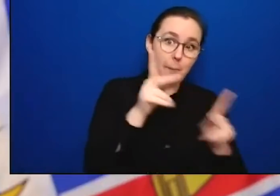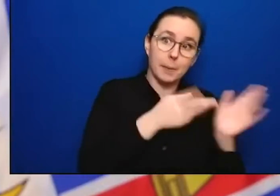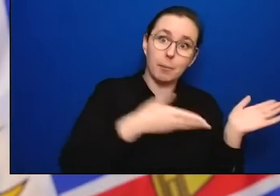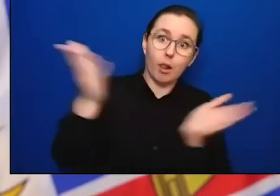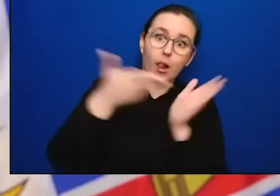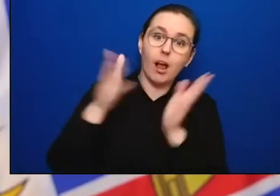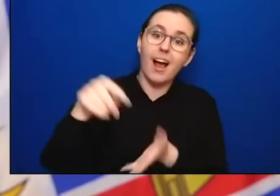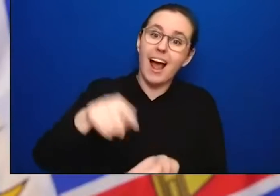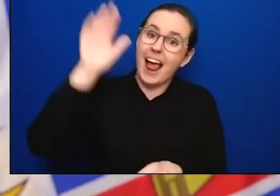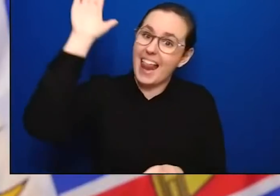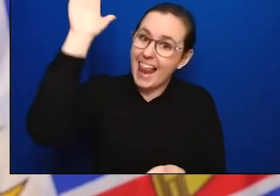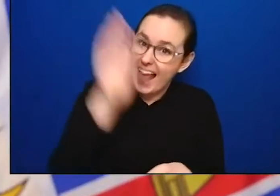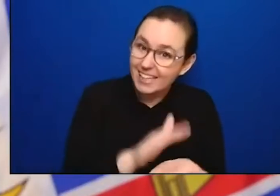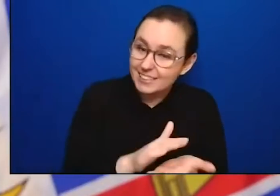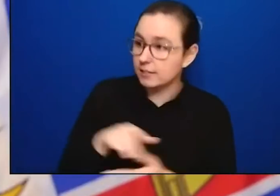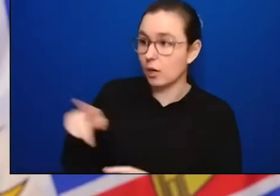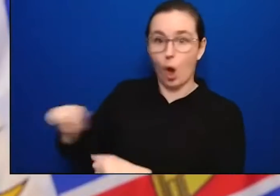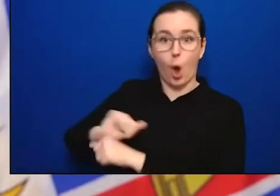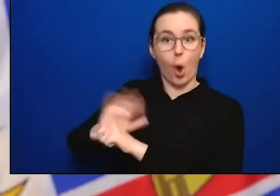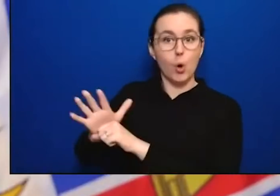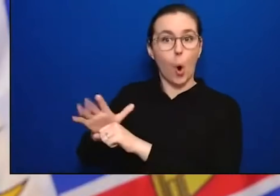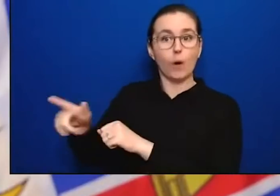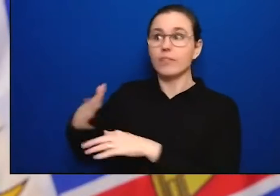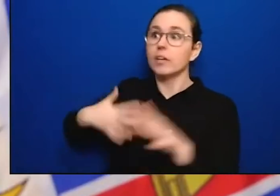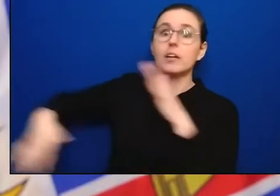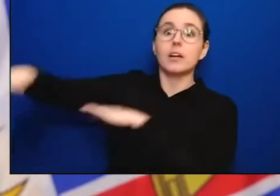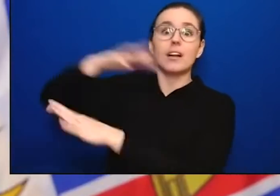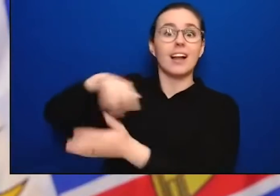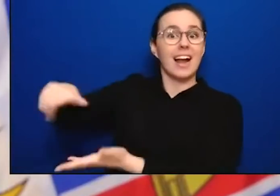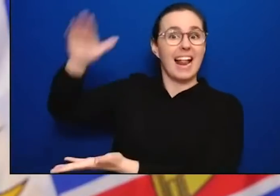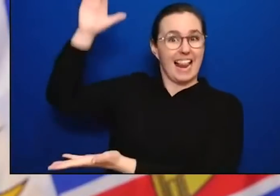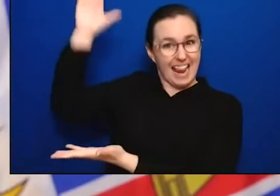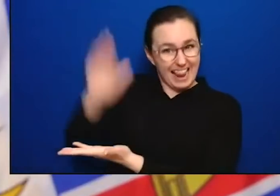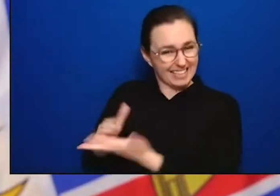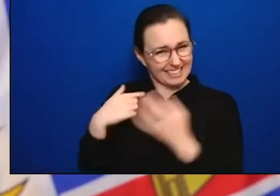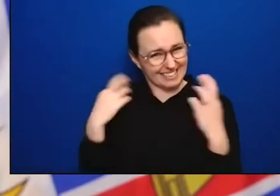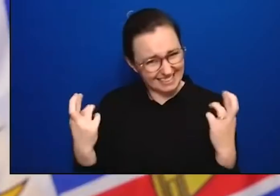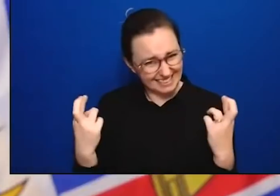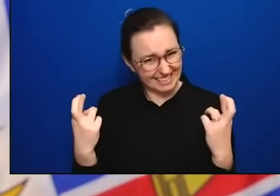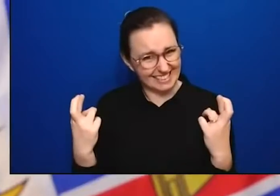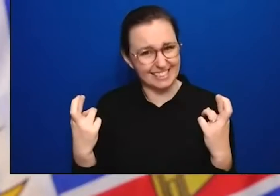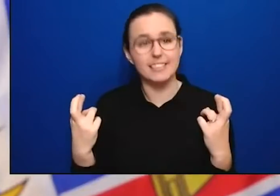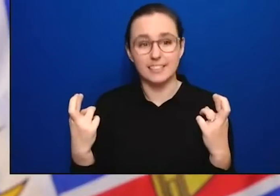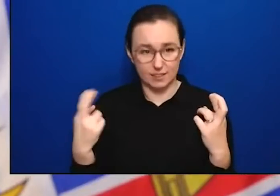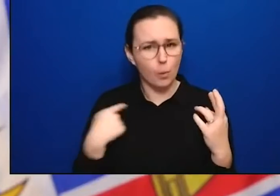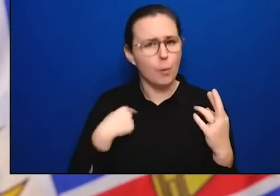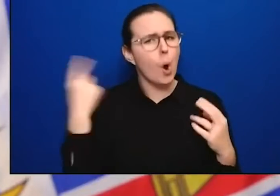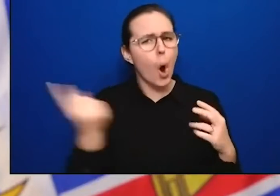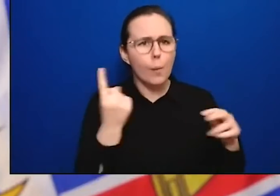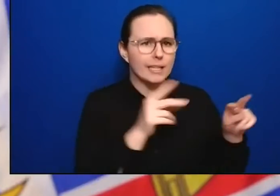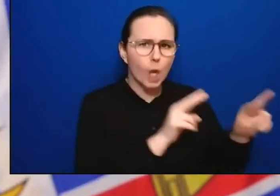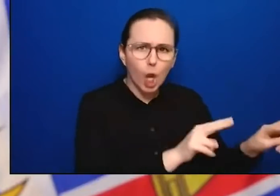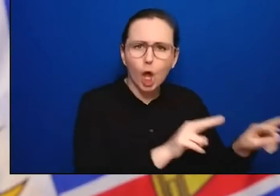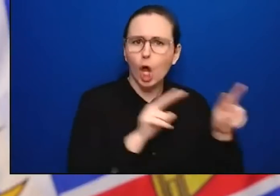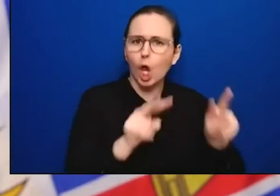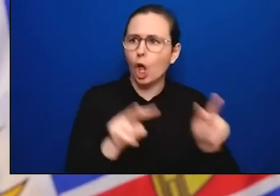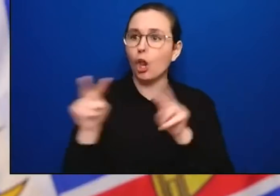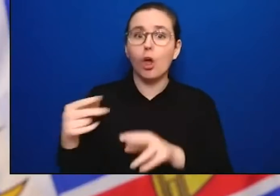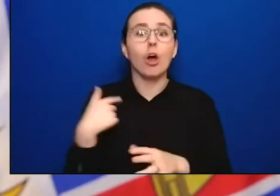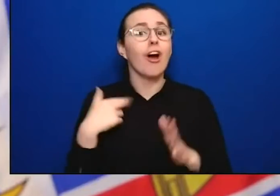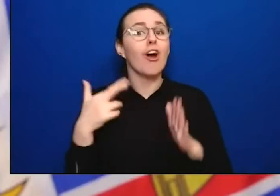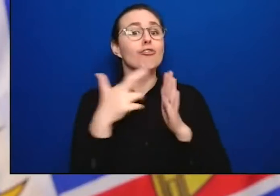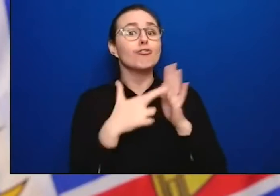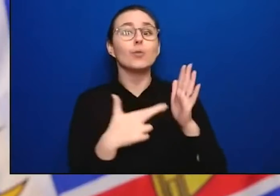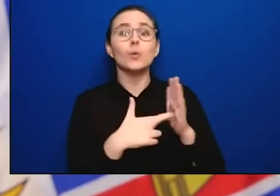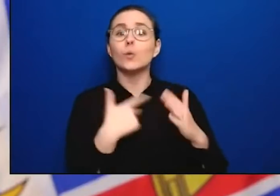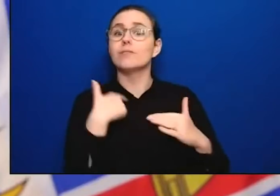see a decrease in hospitalizations. We'll see a decrease in the circulation of this virus in our communities, and we'll be